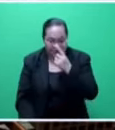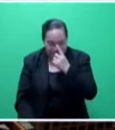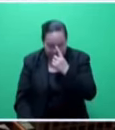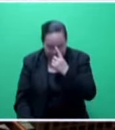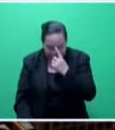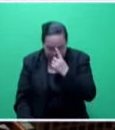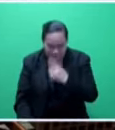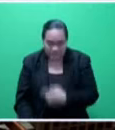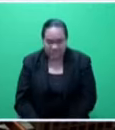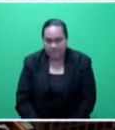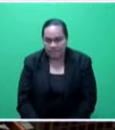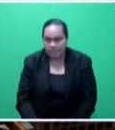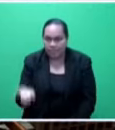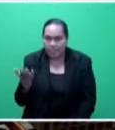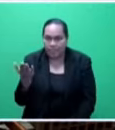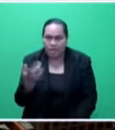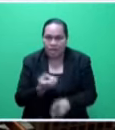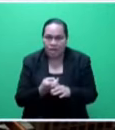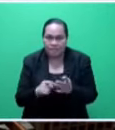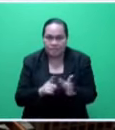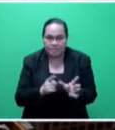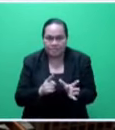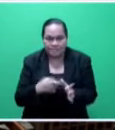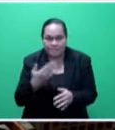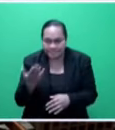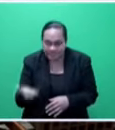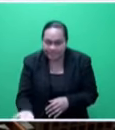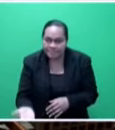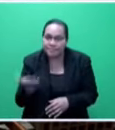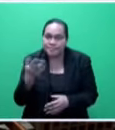Minister Koya, you have the floor. Thank you, Mr. Speaker, sir.